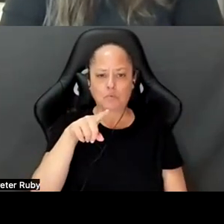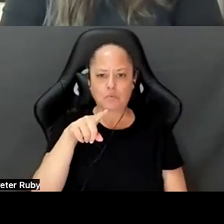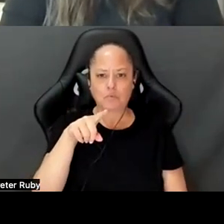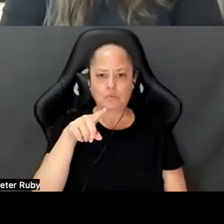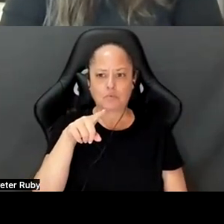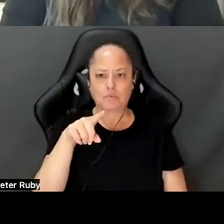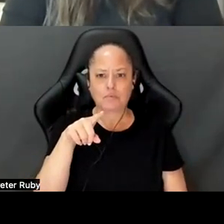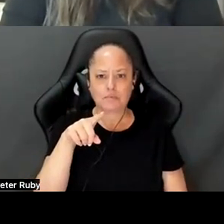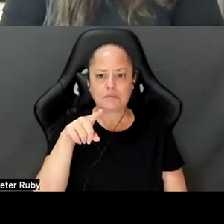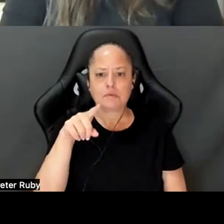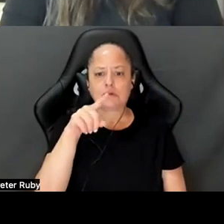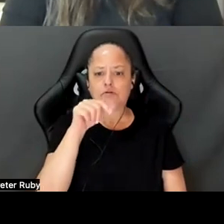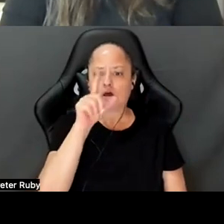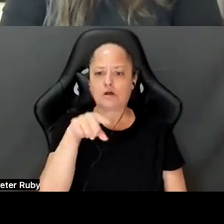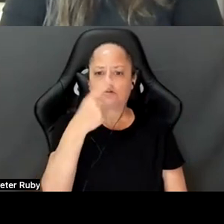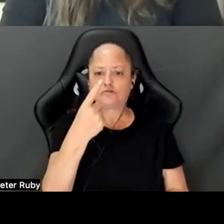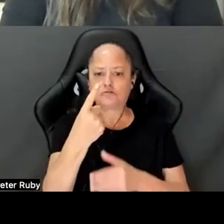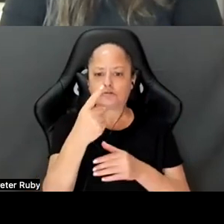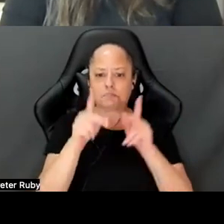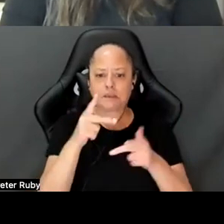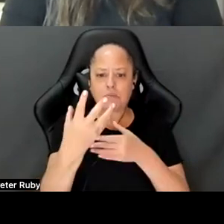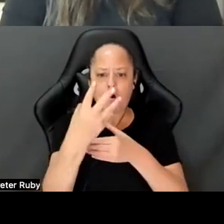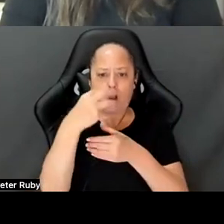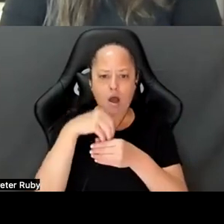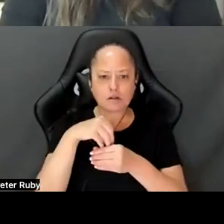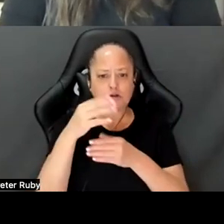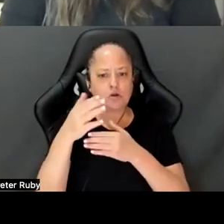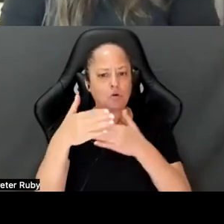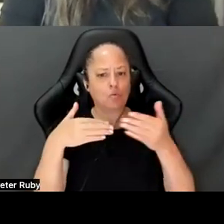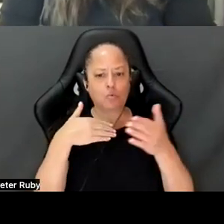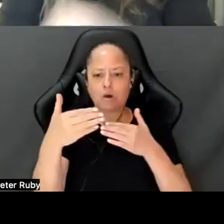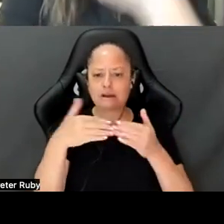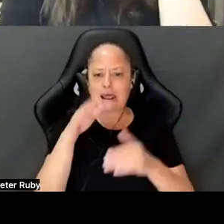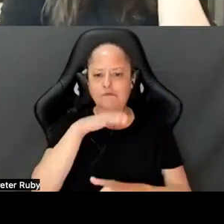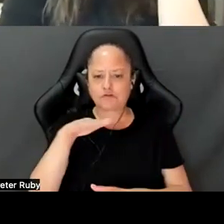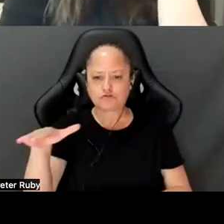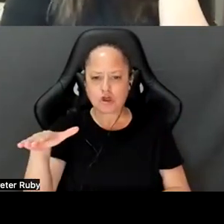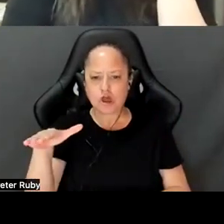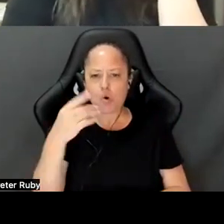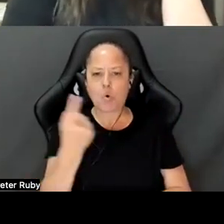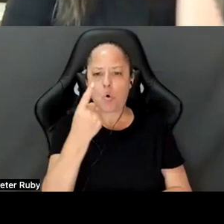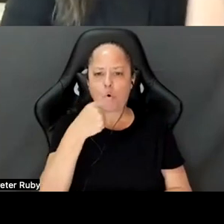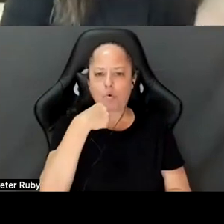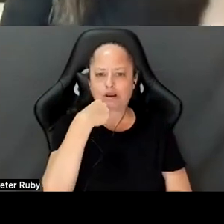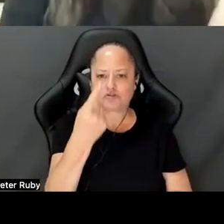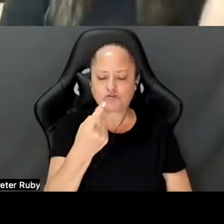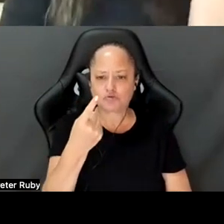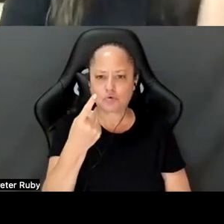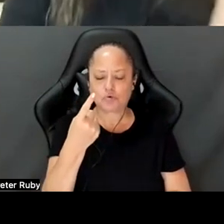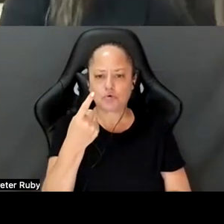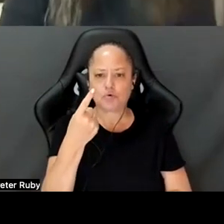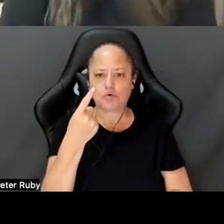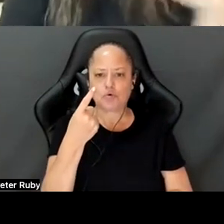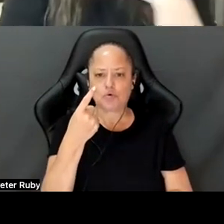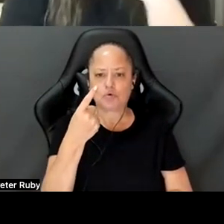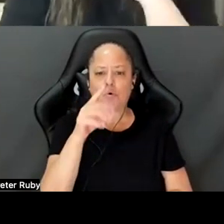if we're autistic, maybe we're whatever type of child, we're always told we can do, we're, I've been told that old